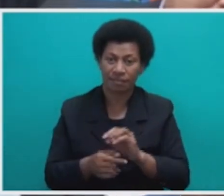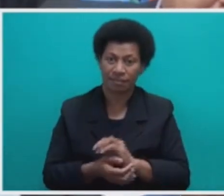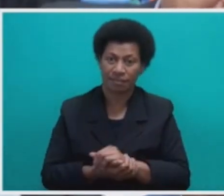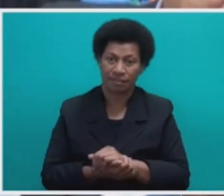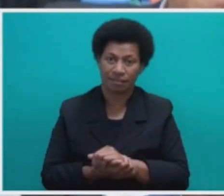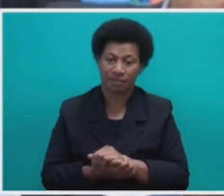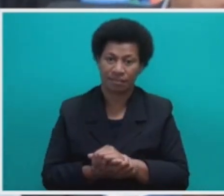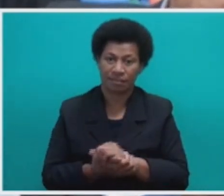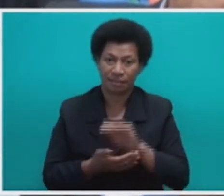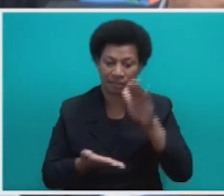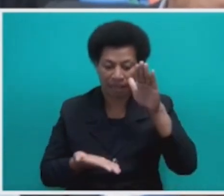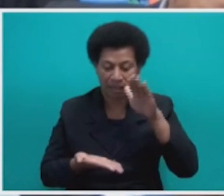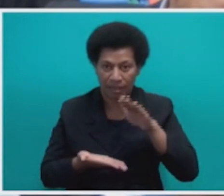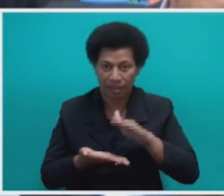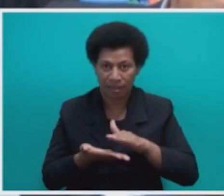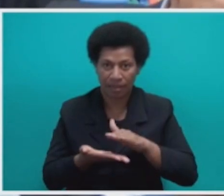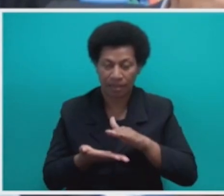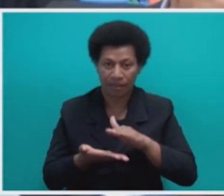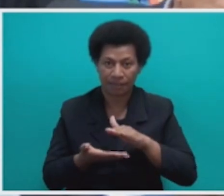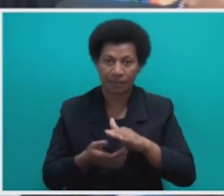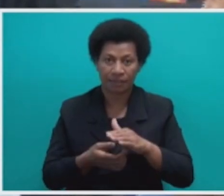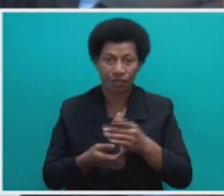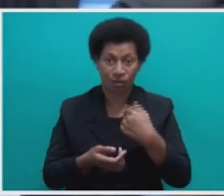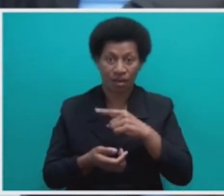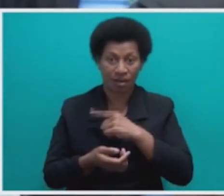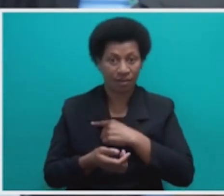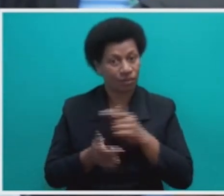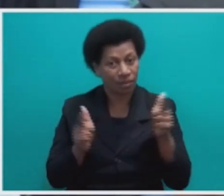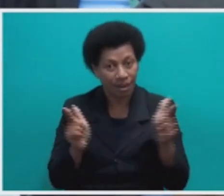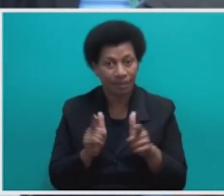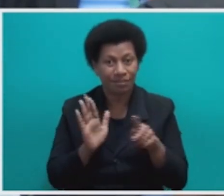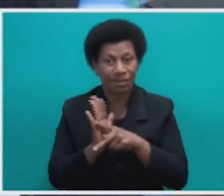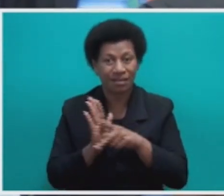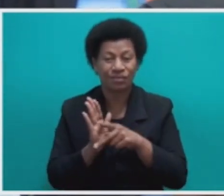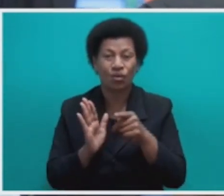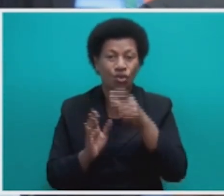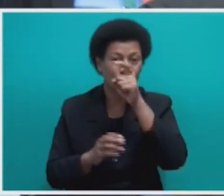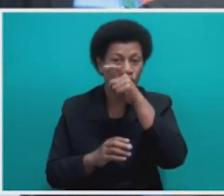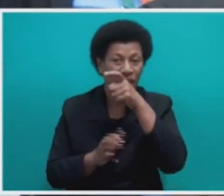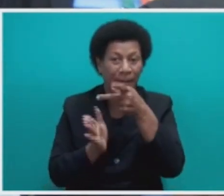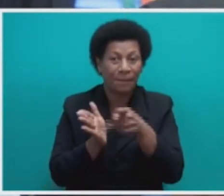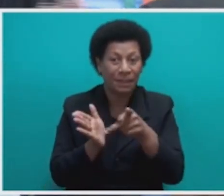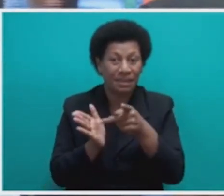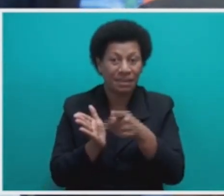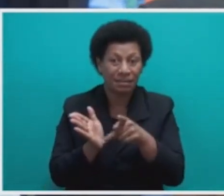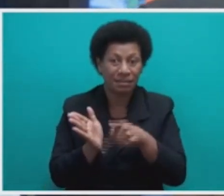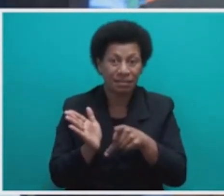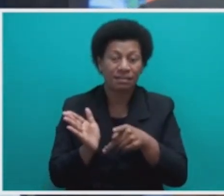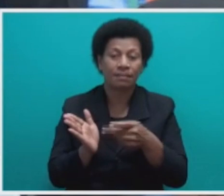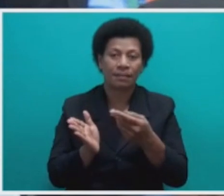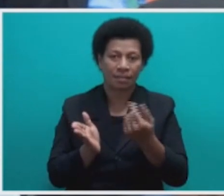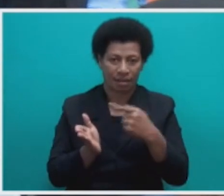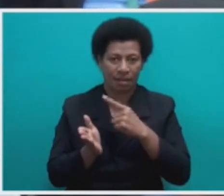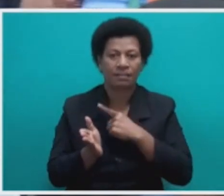So while we reduced the duty on chicken portions, we have still maintained a high level